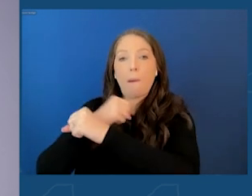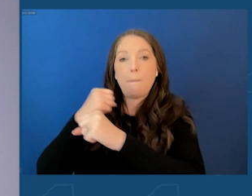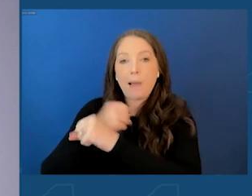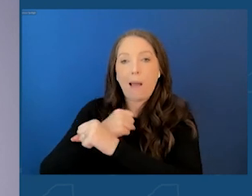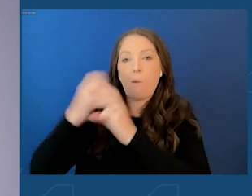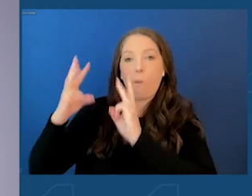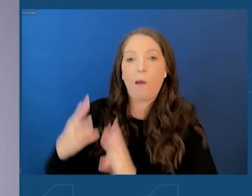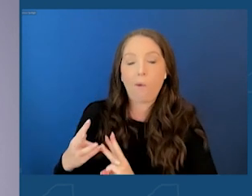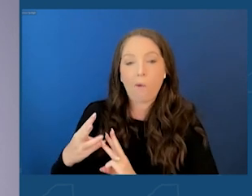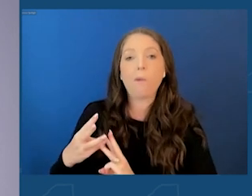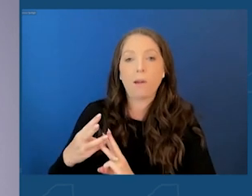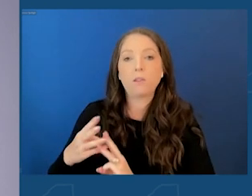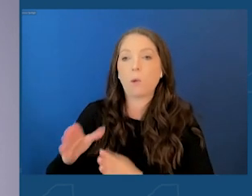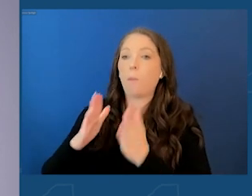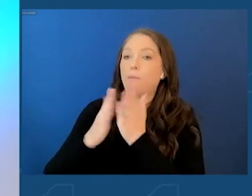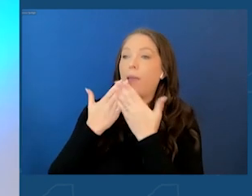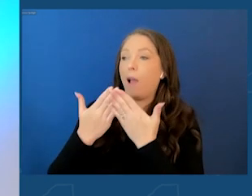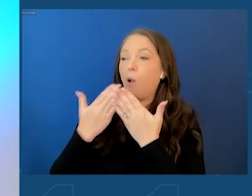round of applause to Jay Inslee.